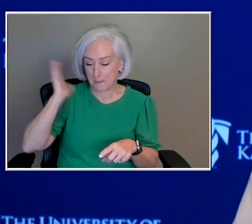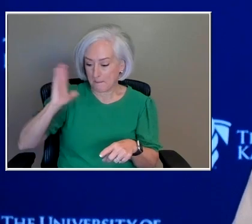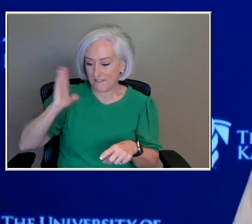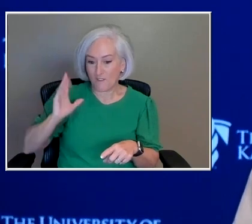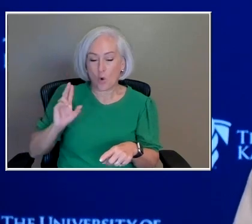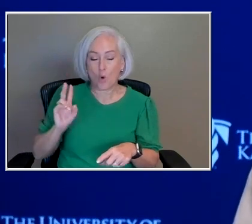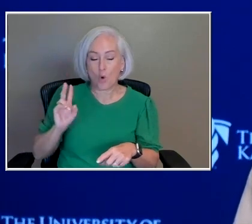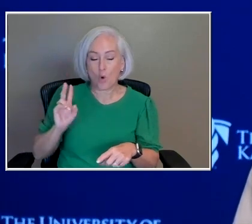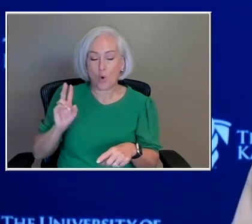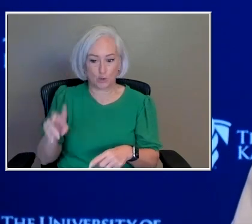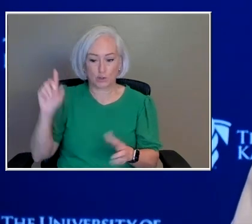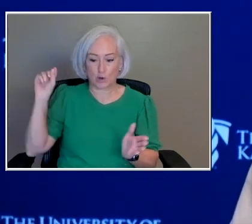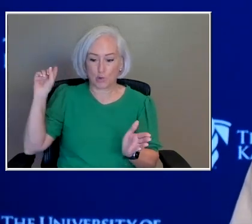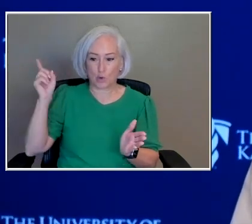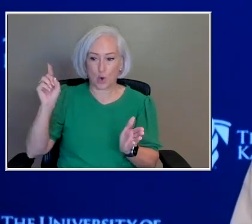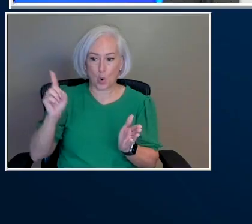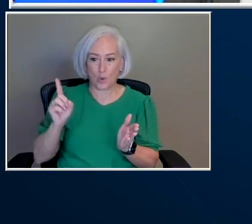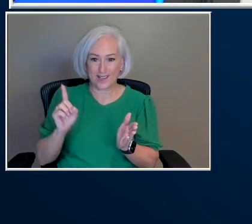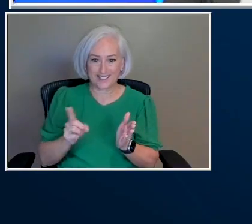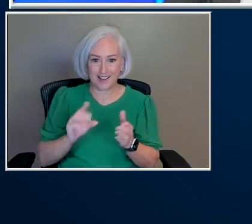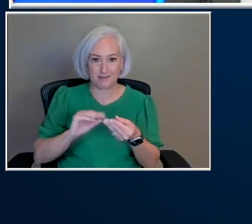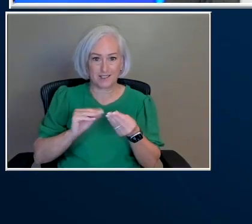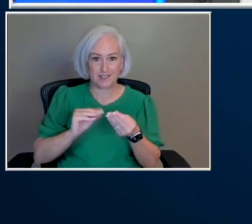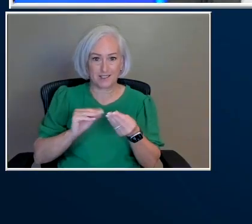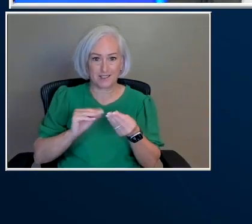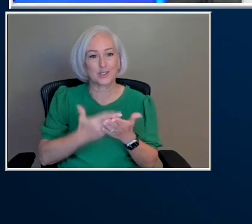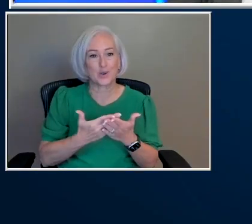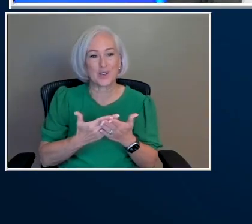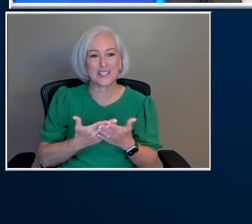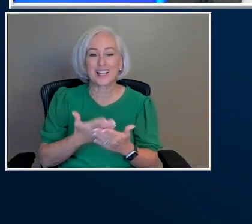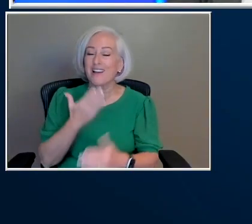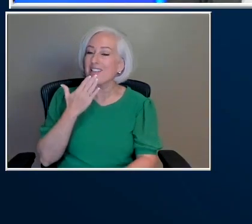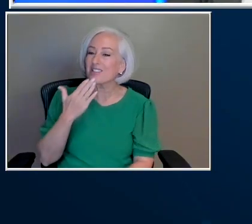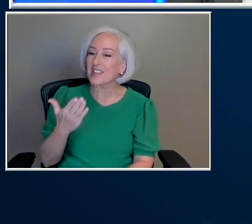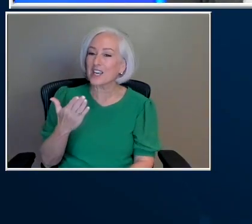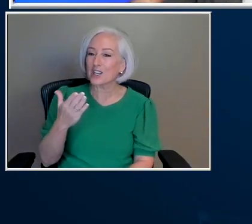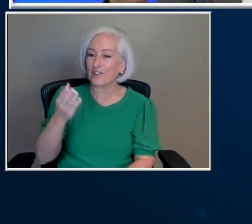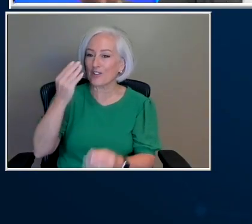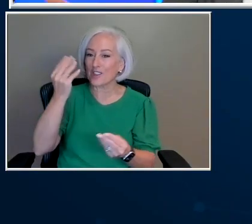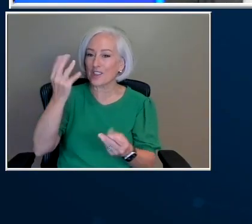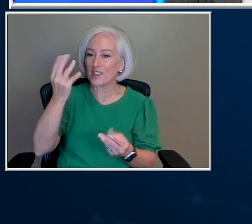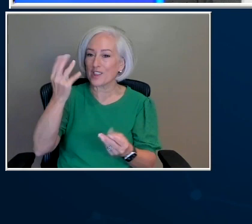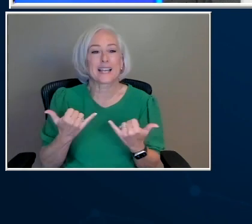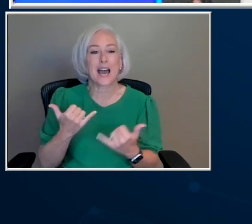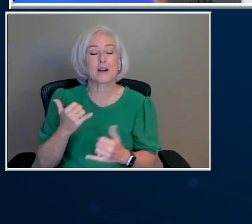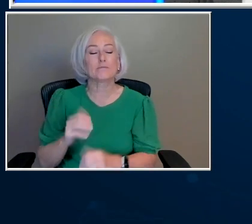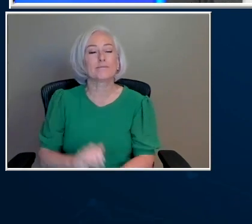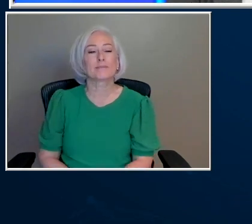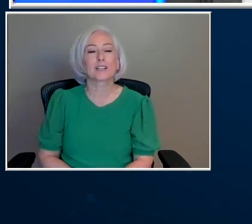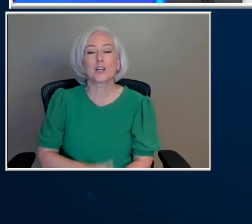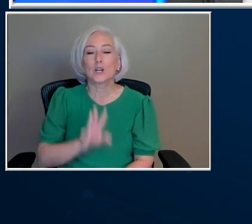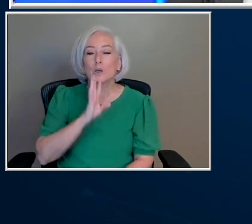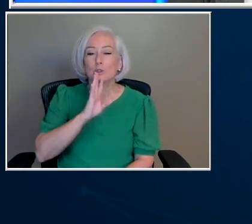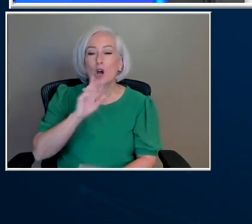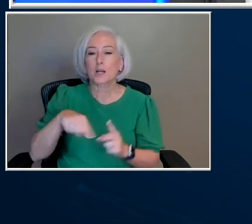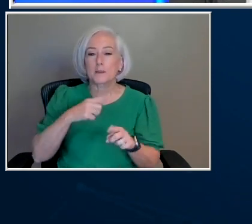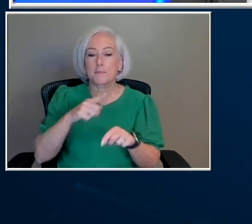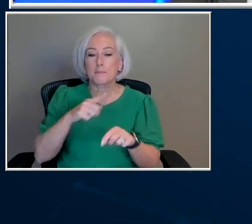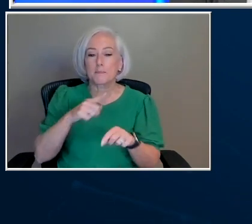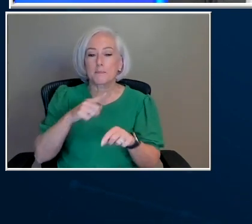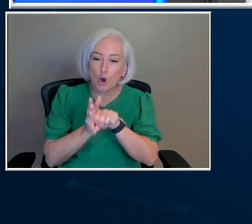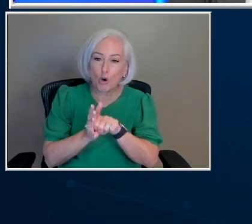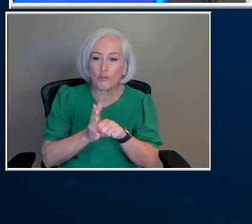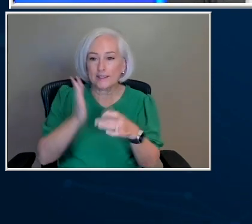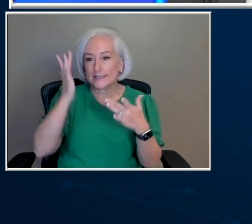down in the hospital, and that's always a good thing. All right, great. Thank you for that update. I want to ask you about something else. We talked a lot about long COVID and the symptoms that can last for